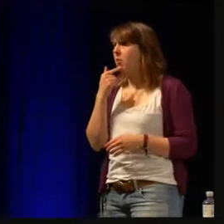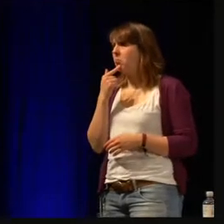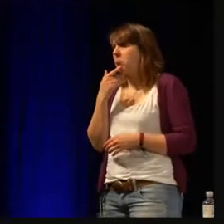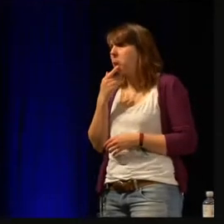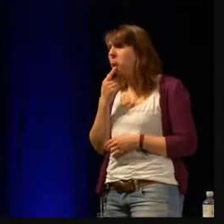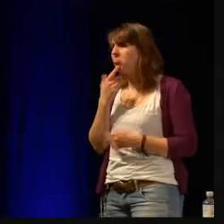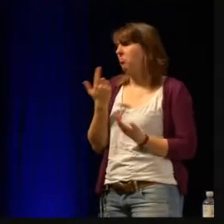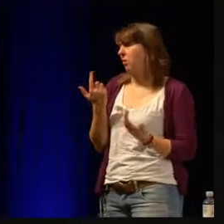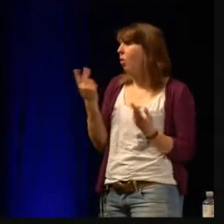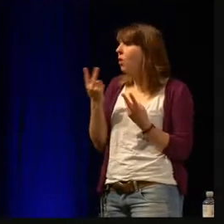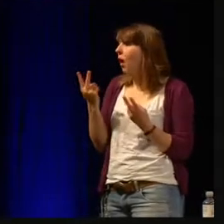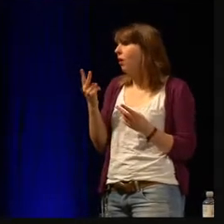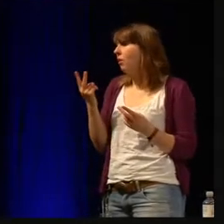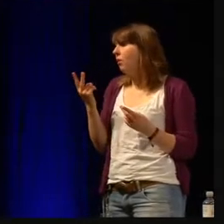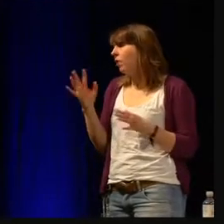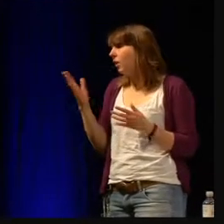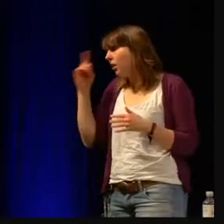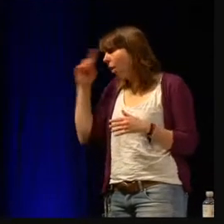Facebook uses.